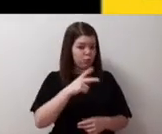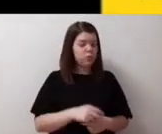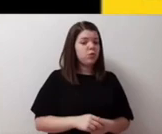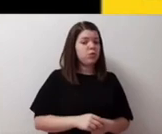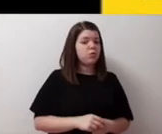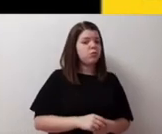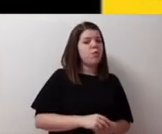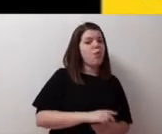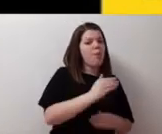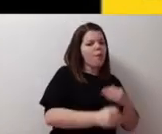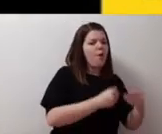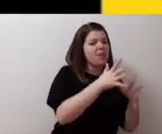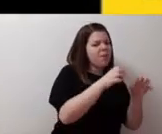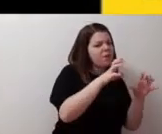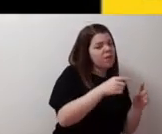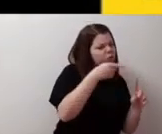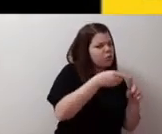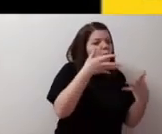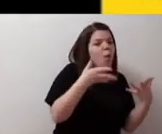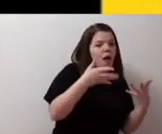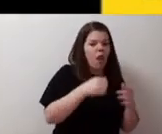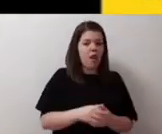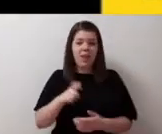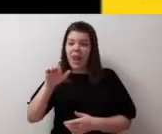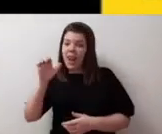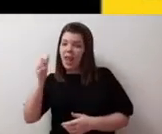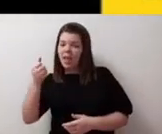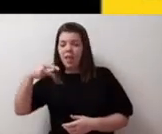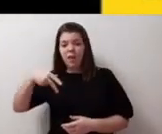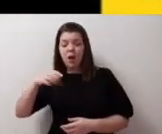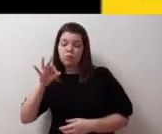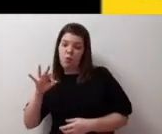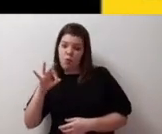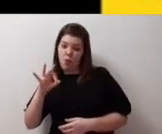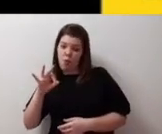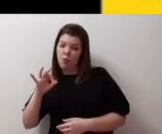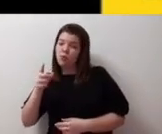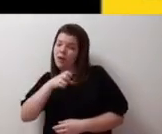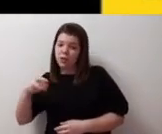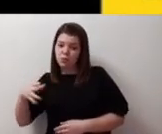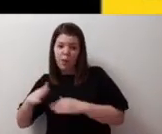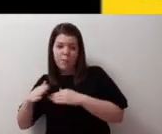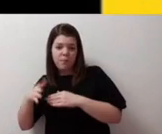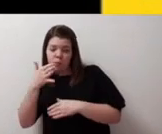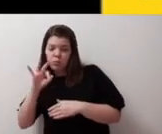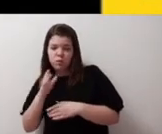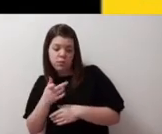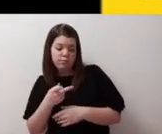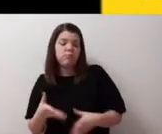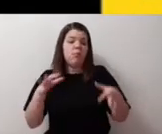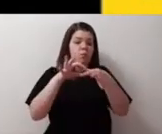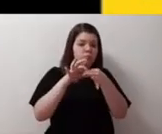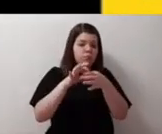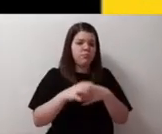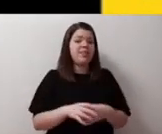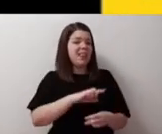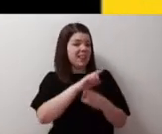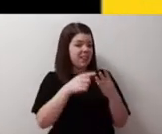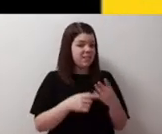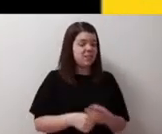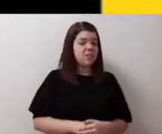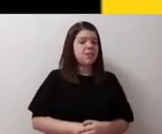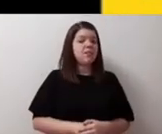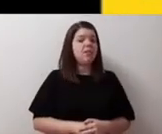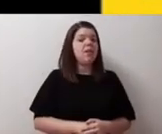product design for design thinking. And what is the objective of the learning process? Minimum viable product,